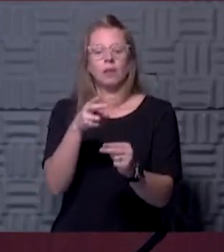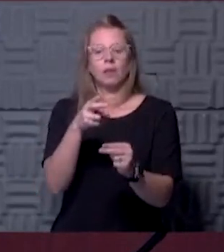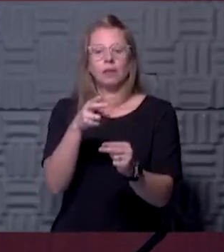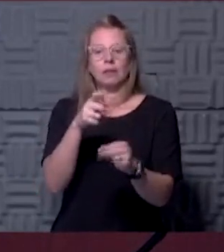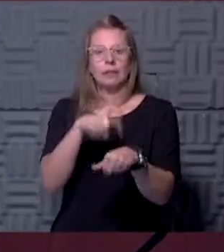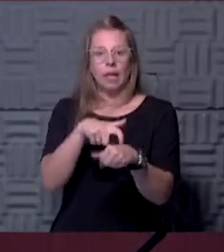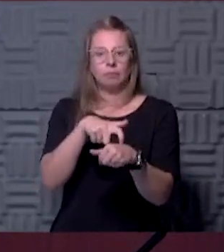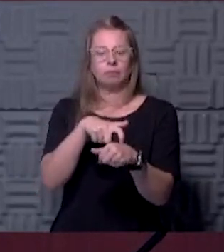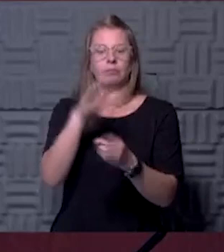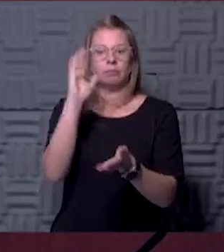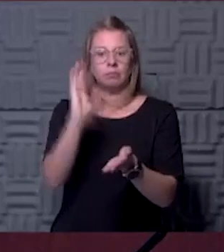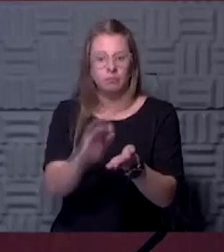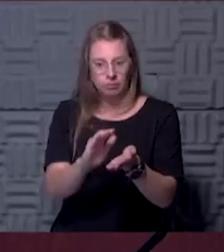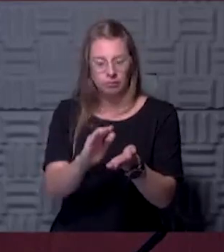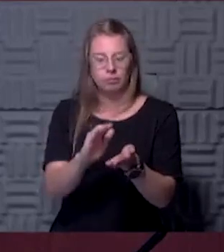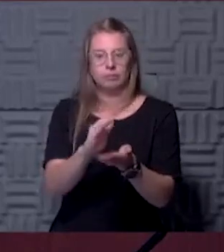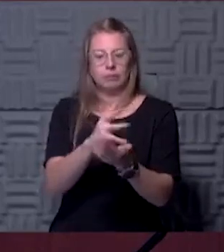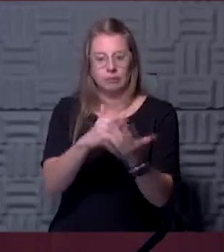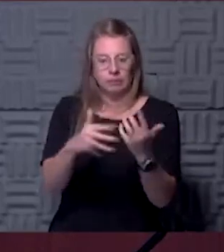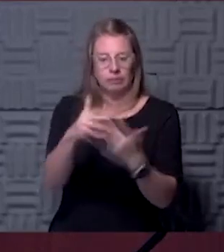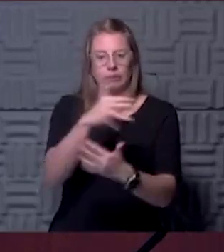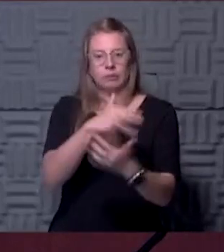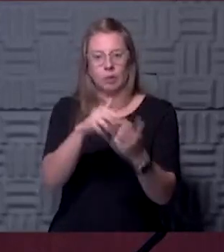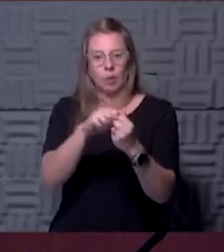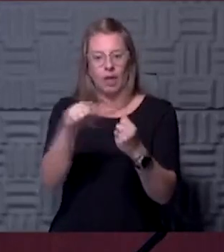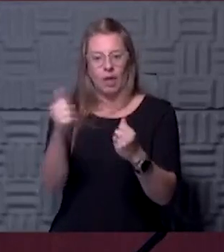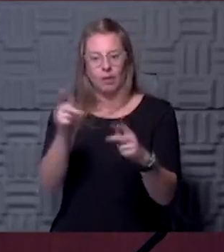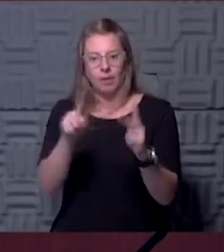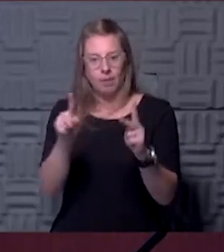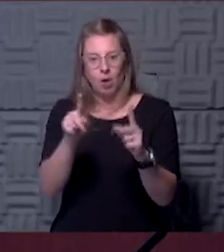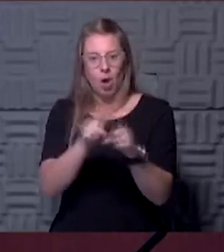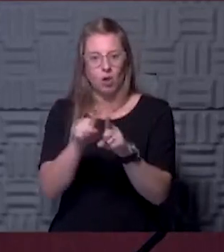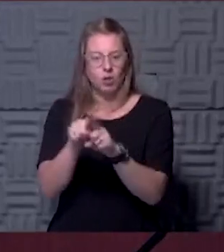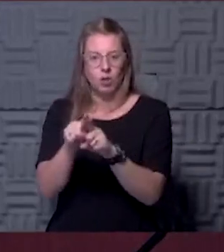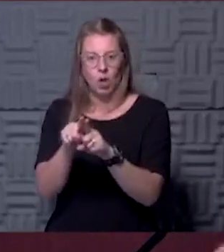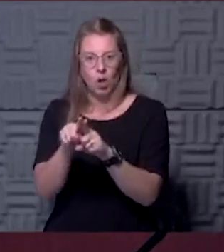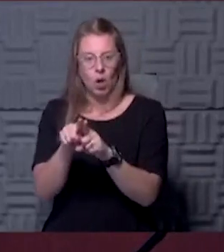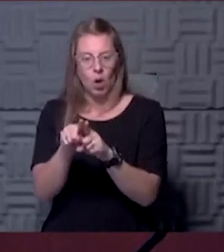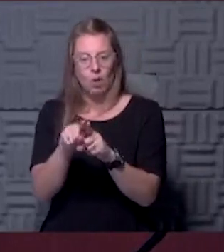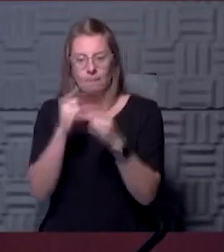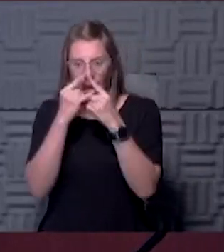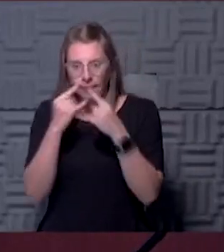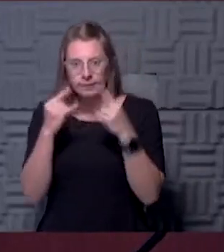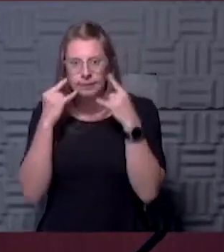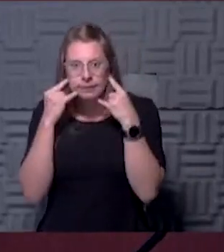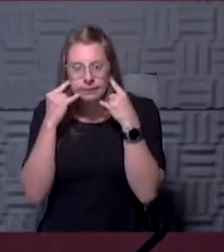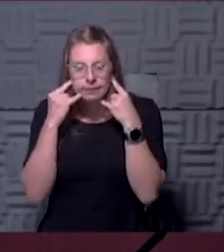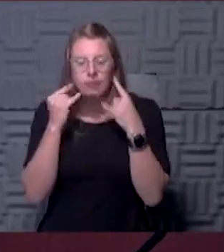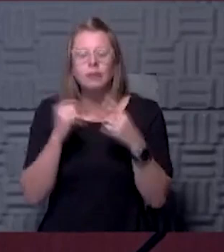of time that you can be in close contact with others and the intensity, right, the masking